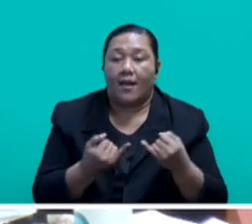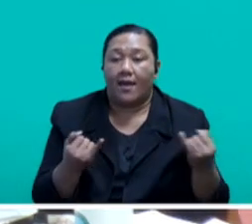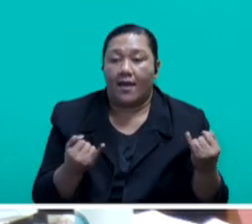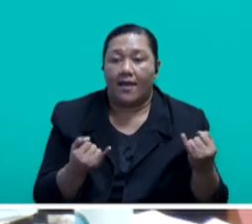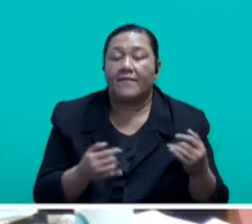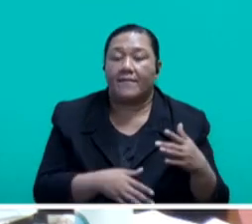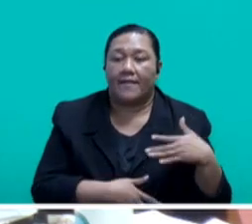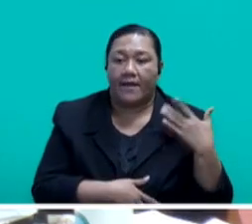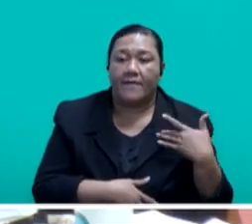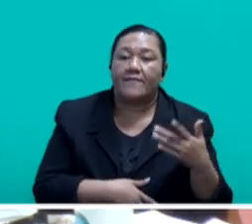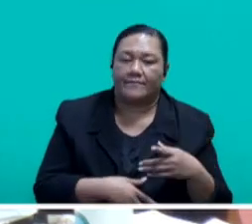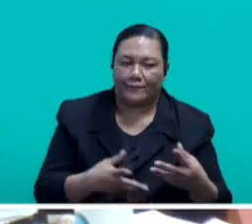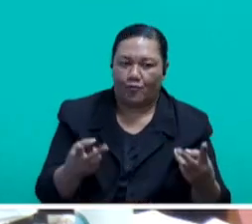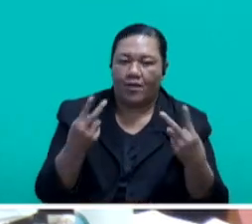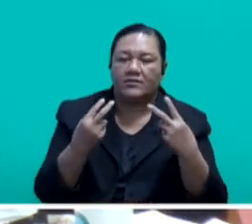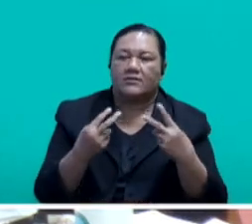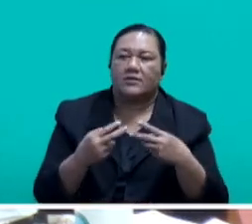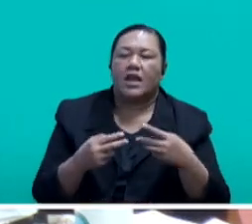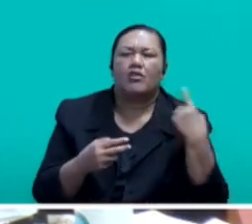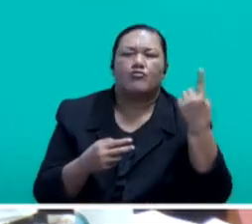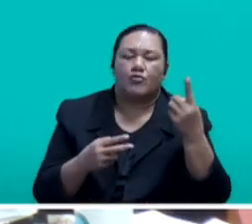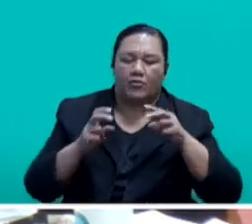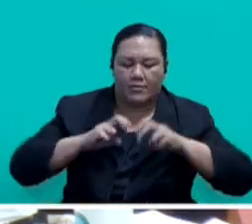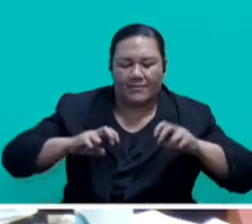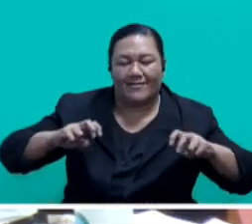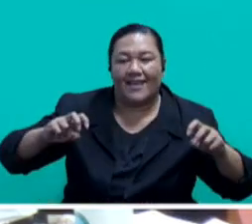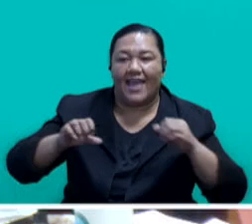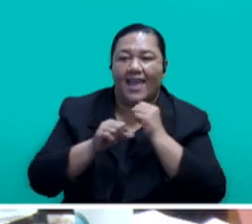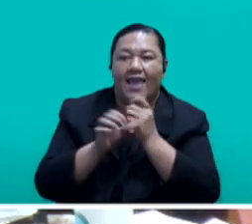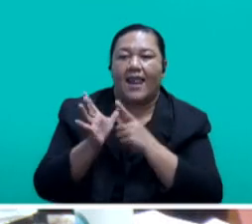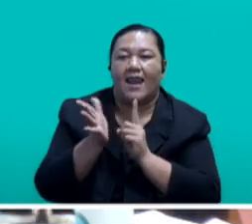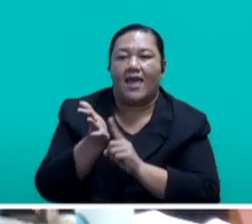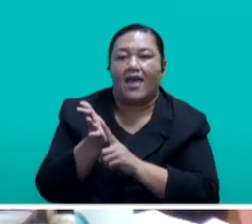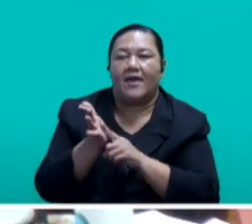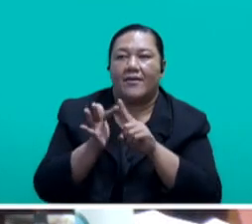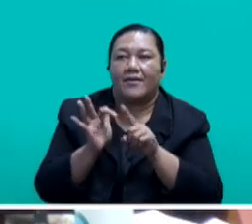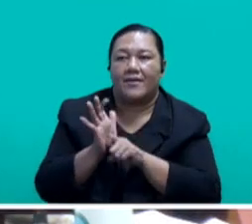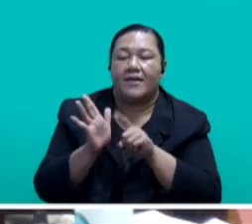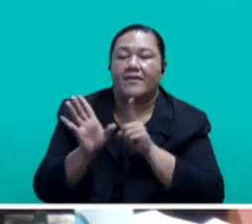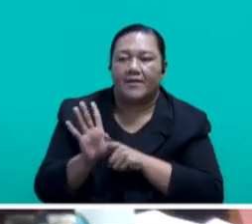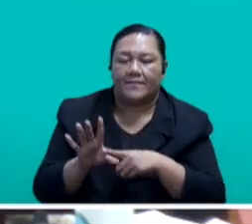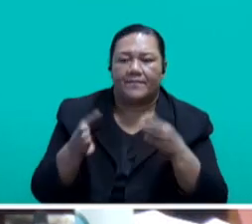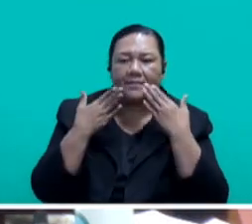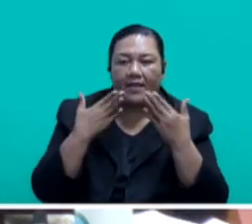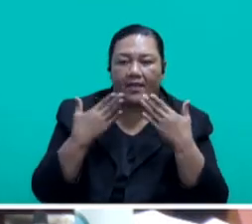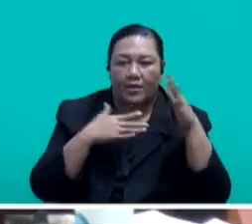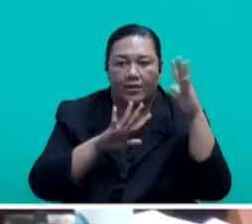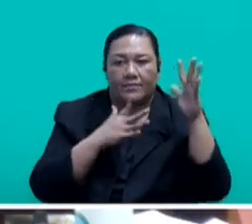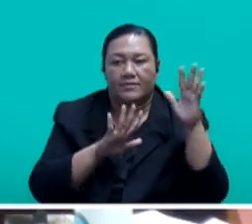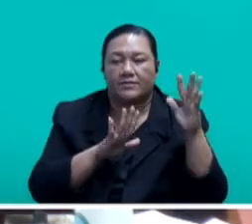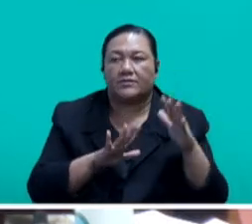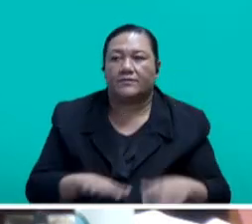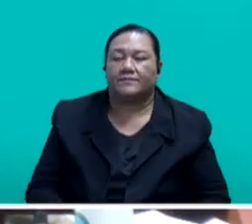gallery. Mr. Speaker, I rise to present my contribution to the appropriation bill